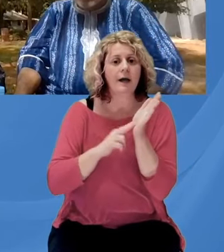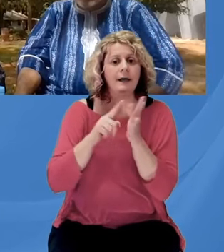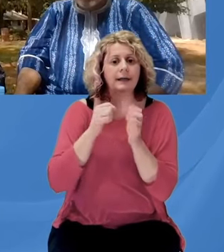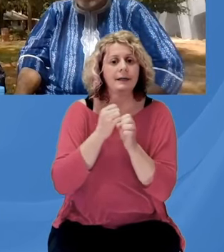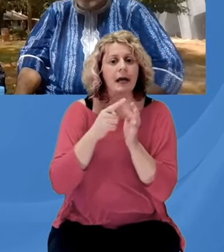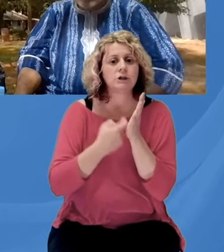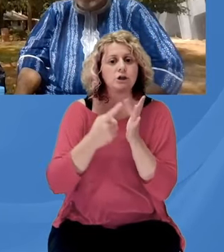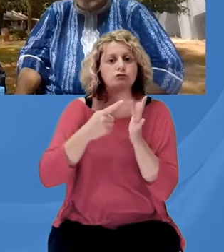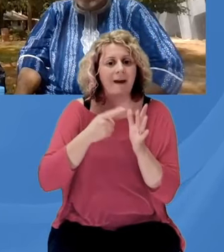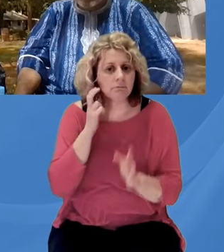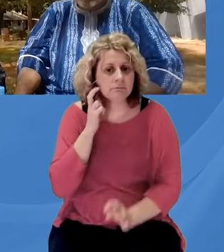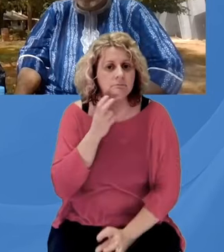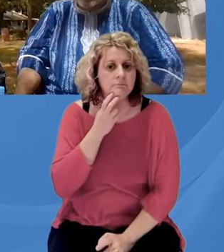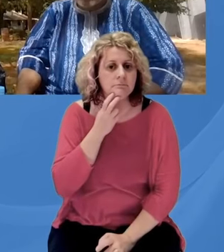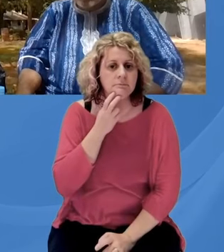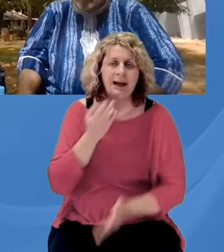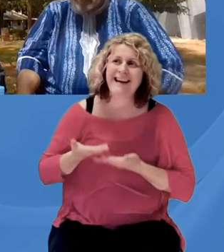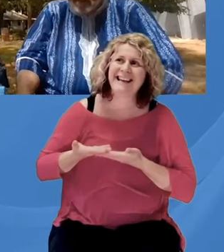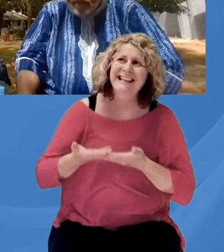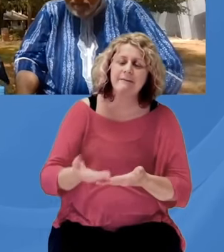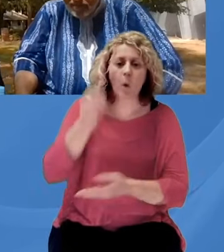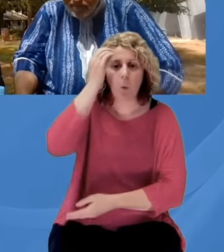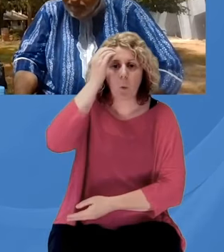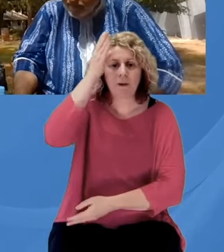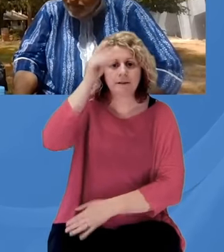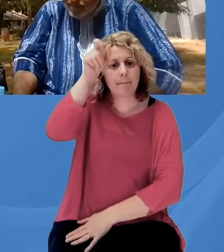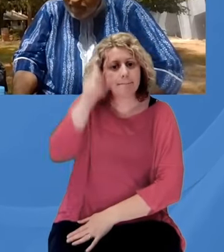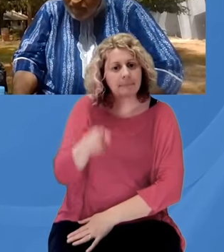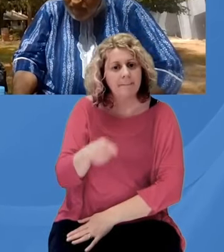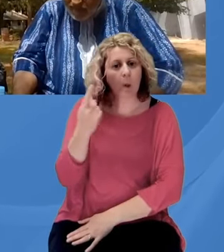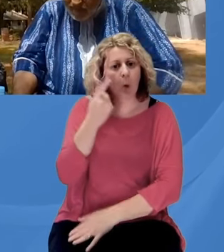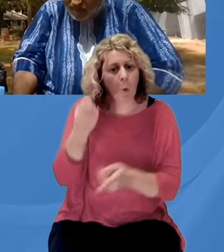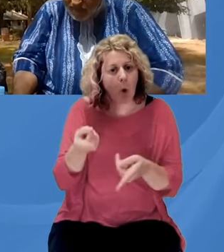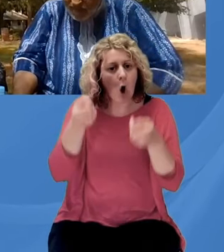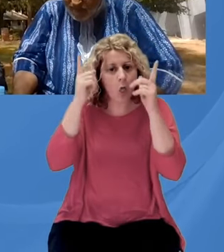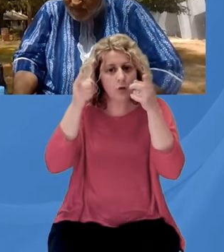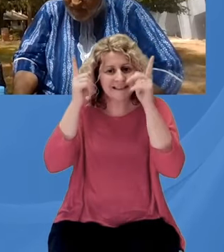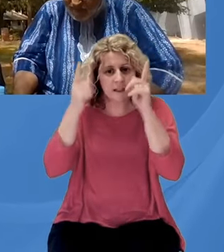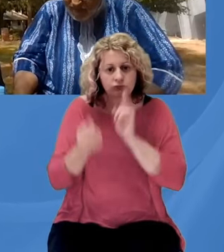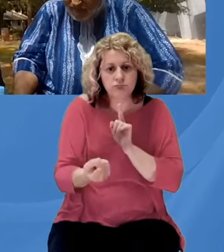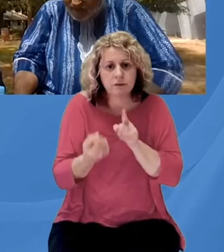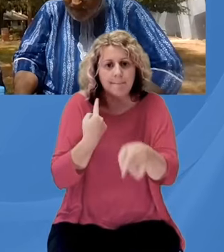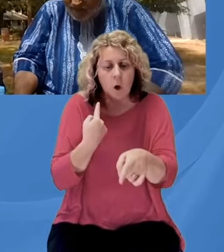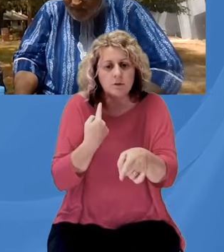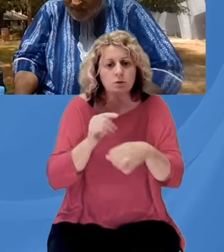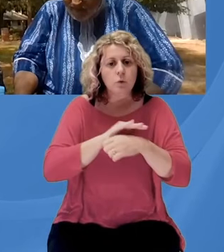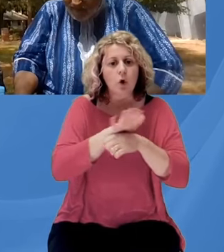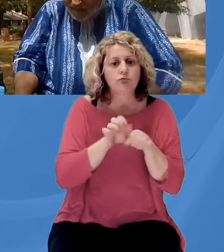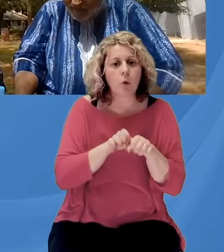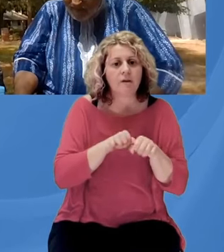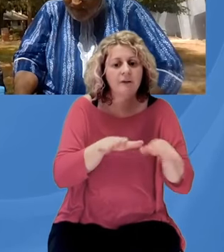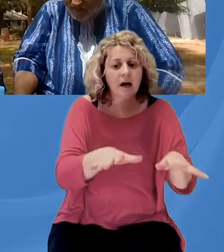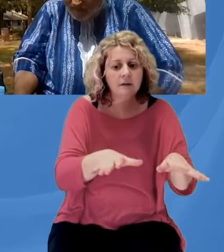me pray for you now. Father, we pray for the country of Nigeria. We pray that you'd give wisdom to those with authority as